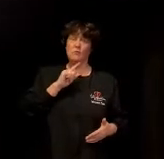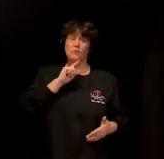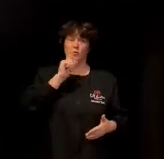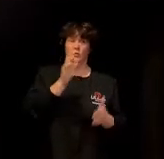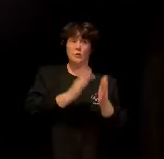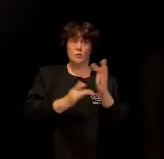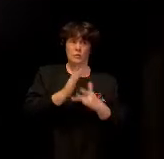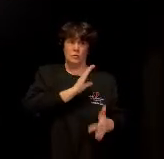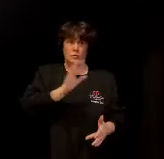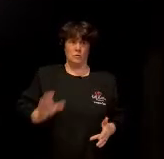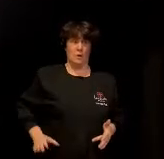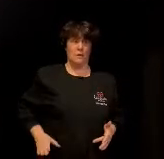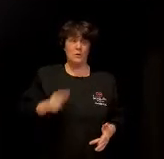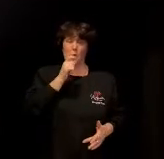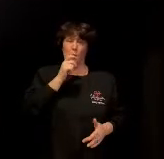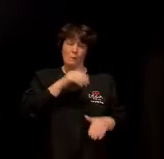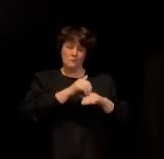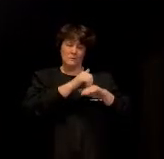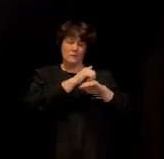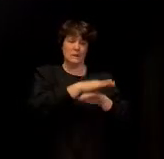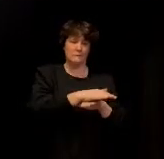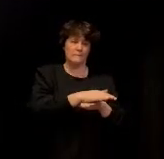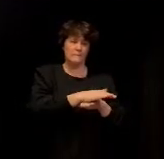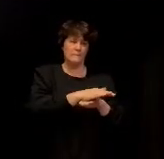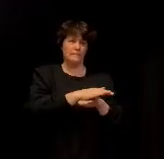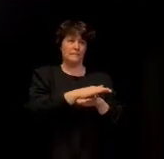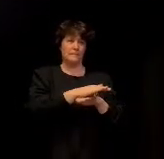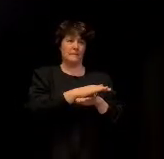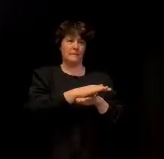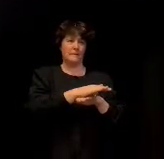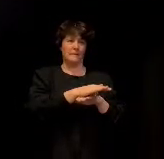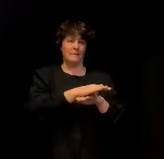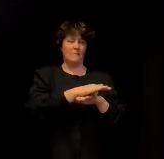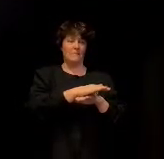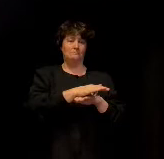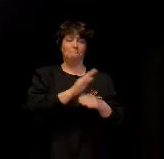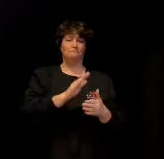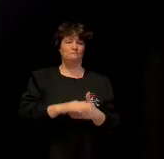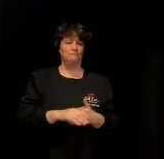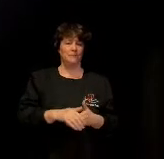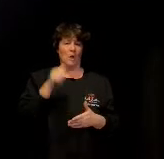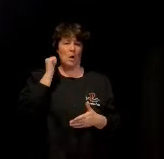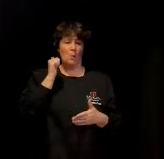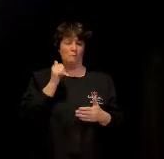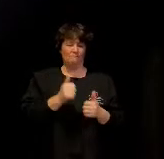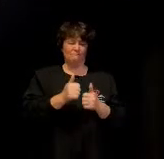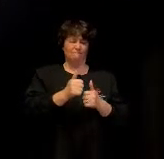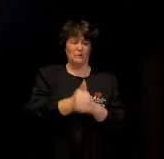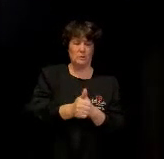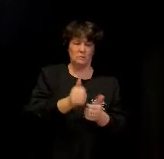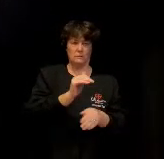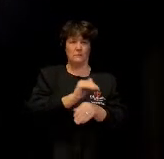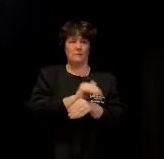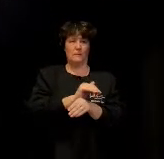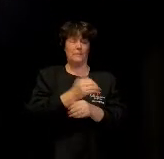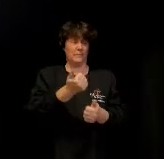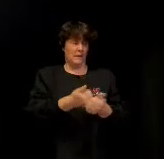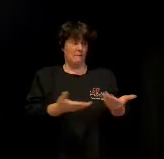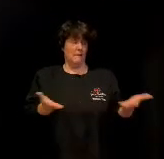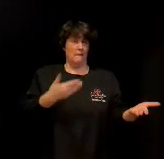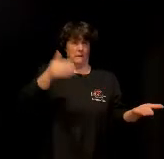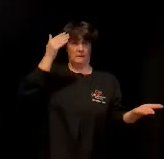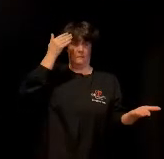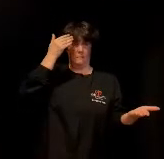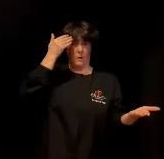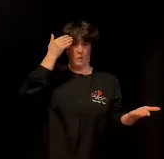have sent. So I want you to see this, and we're not going to get very far tonight, of course. But anyway, everything that God does, and I know you know